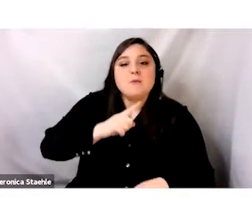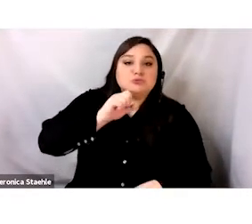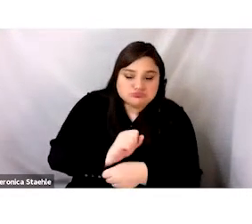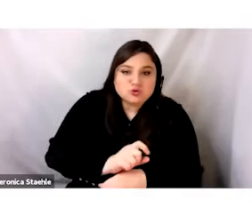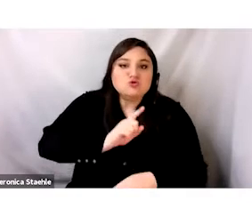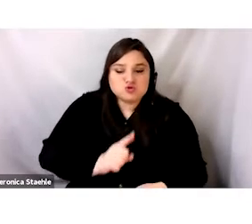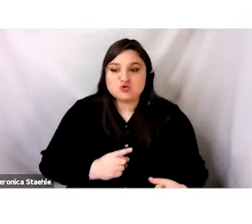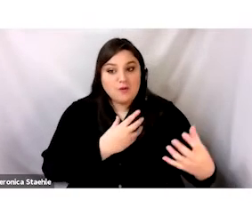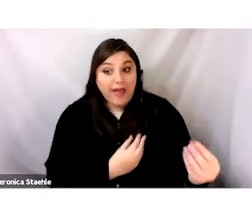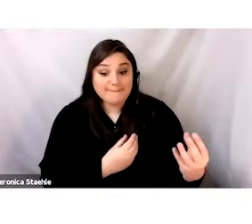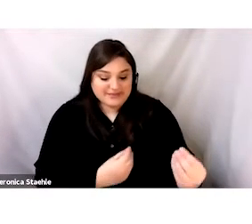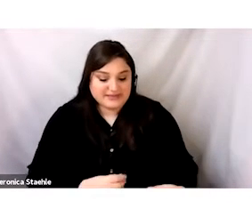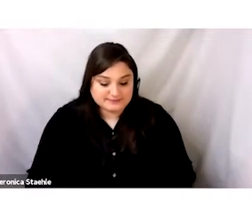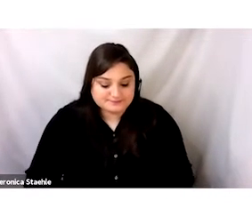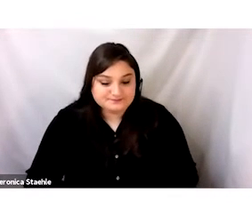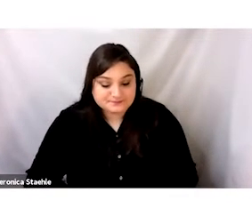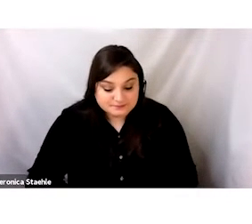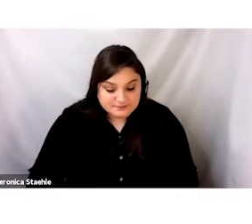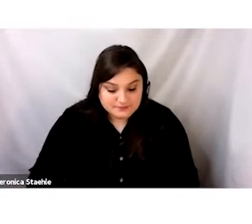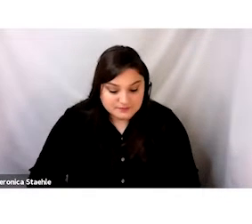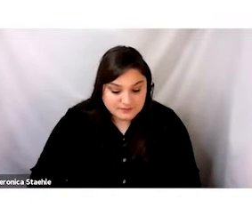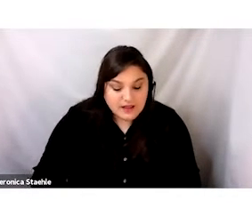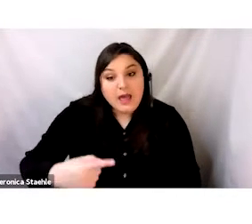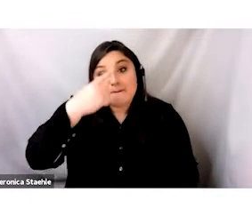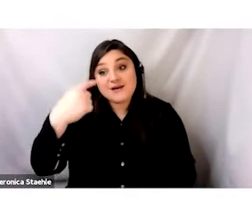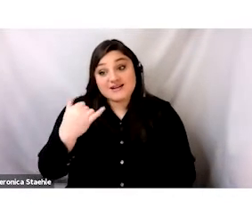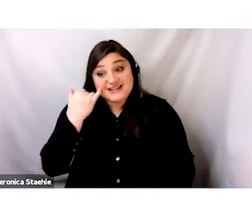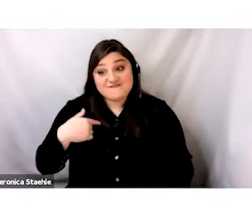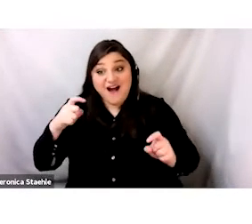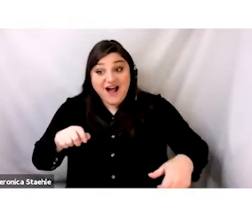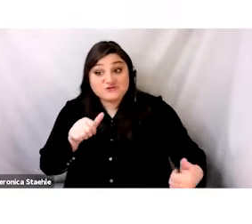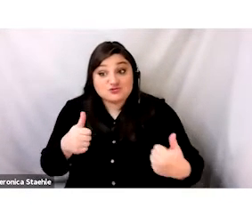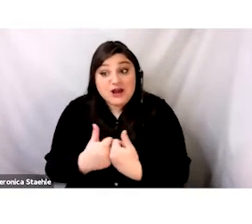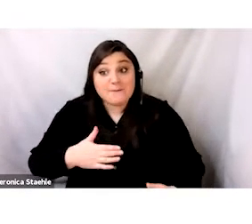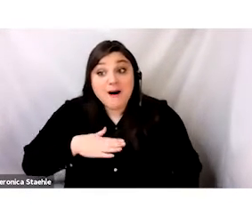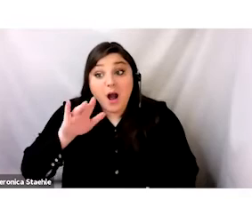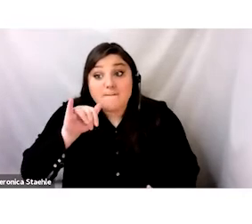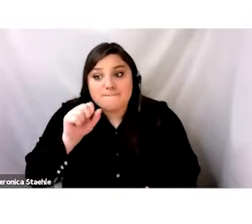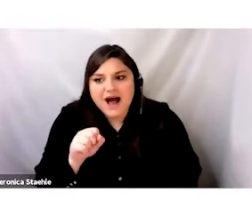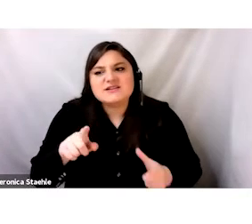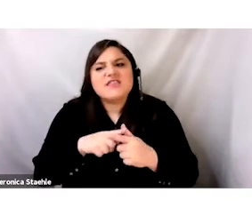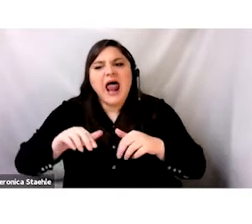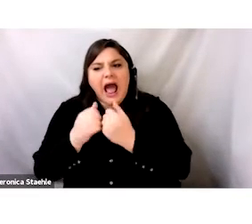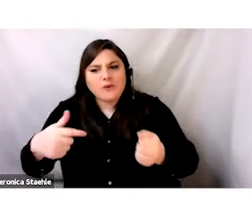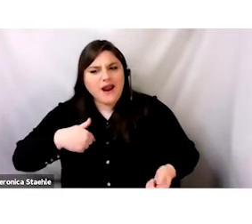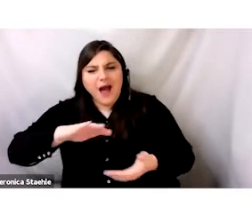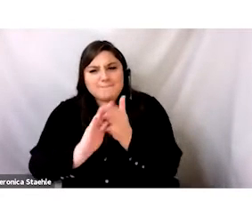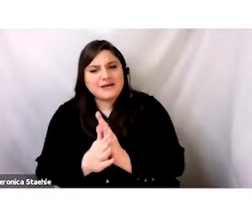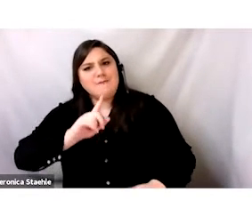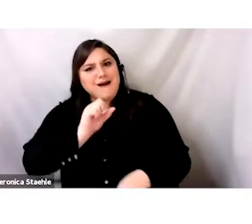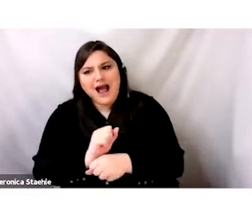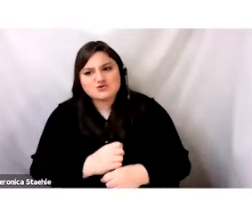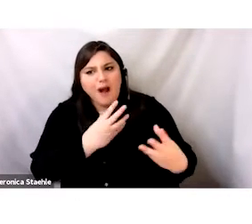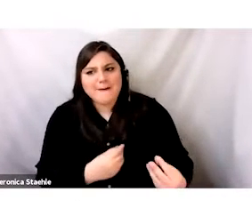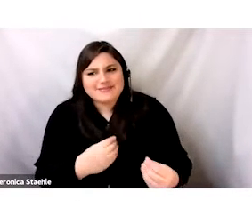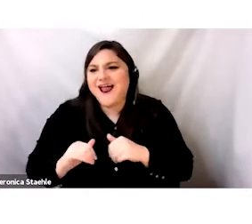challenged my biases around a certain identifying group, how can I actually become empathetic to what they are actually dealing